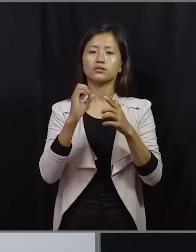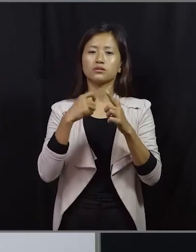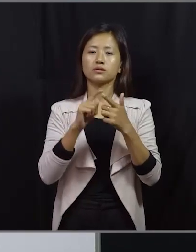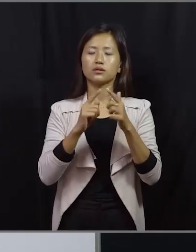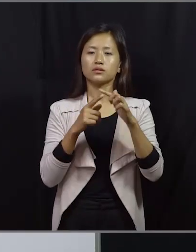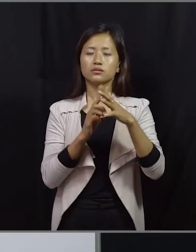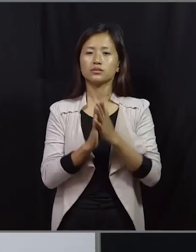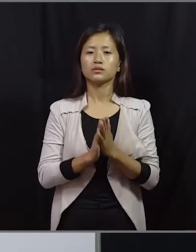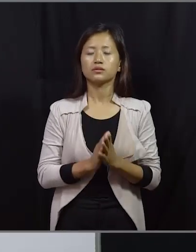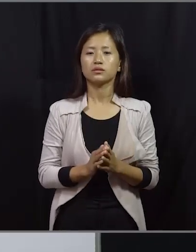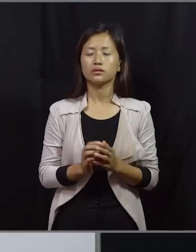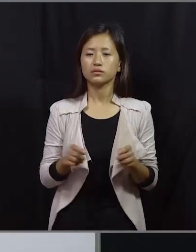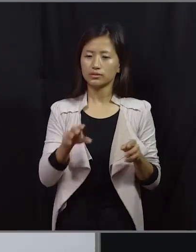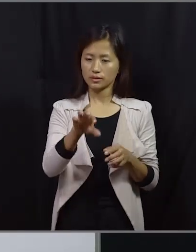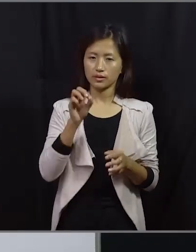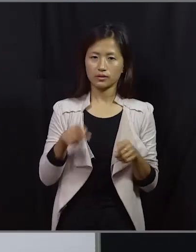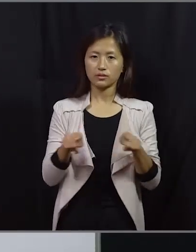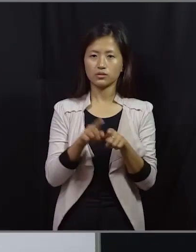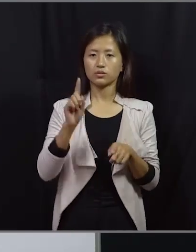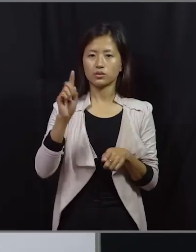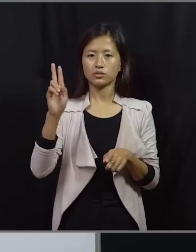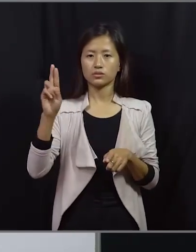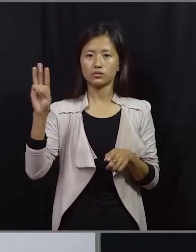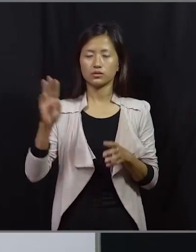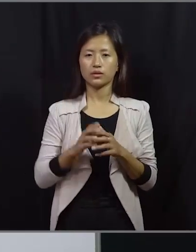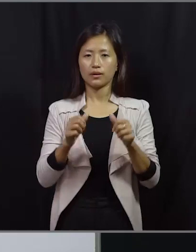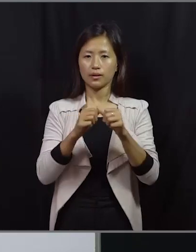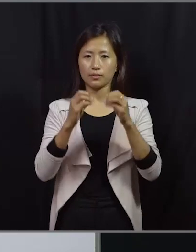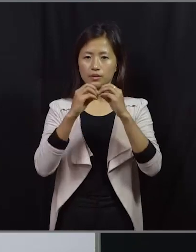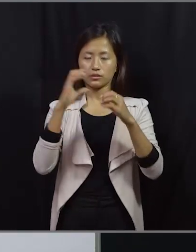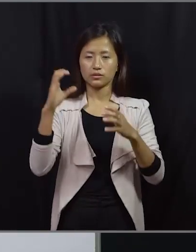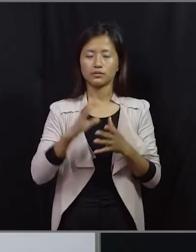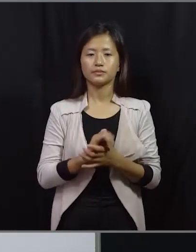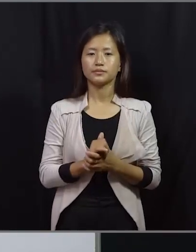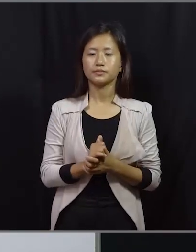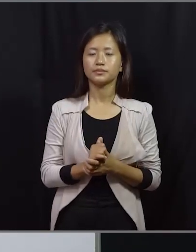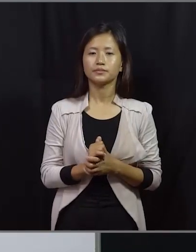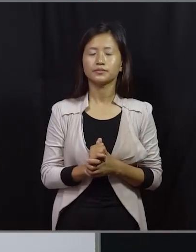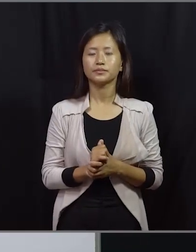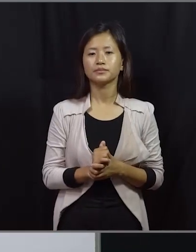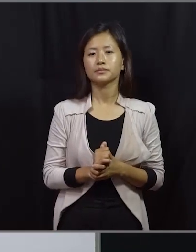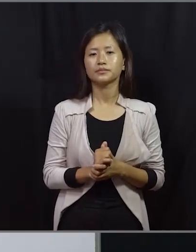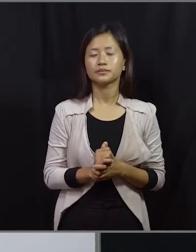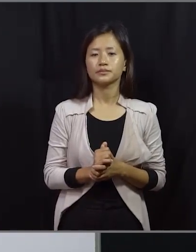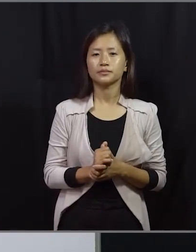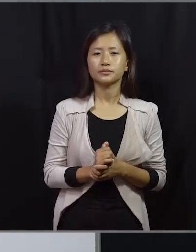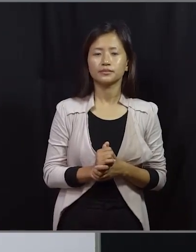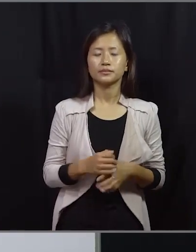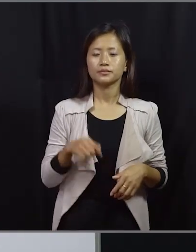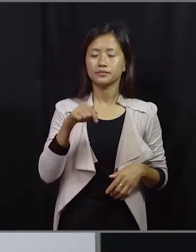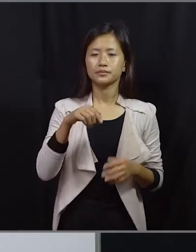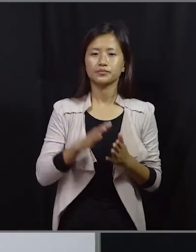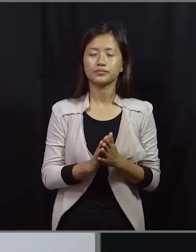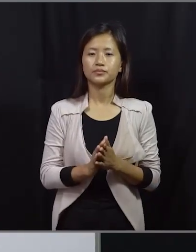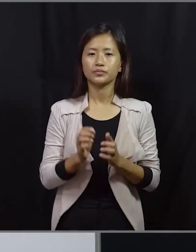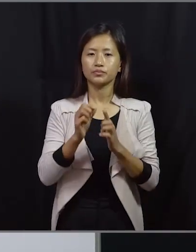1, 2, 3. Let me take ABC. A, B, C. And here